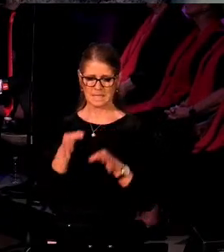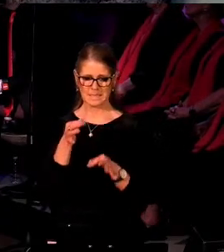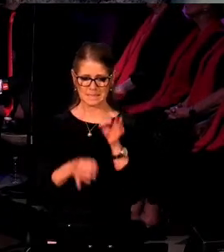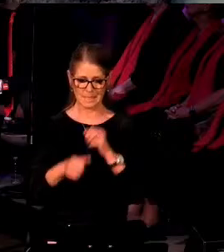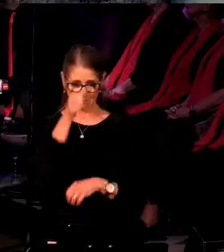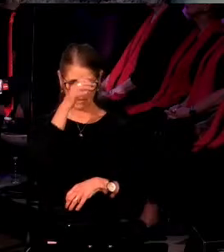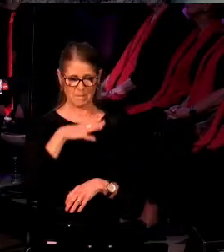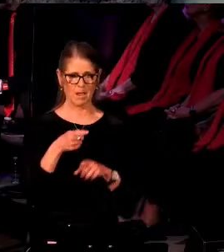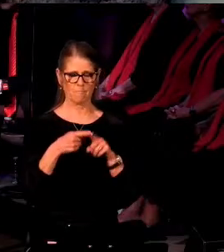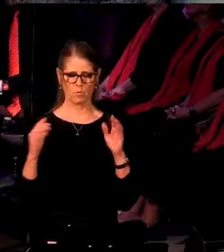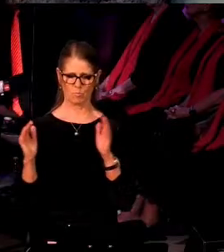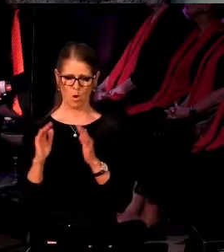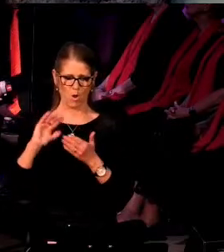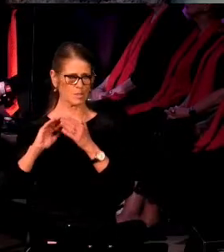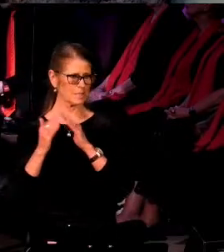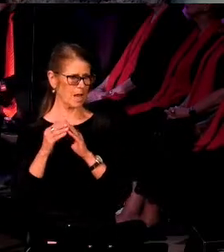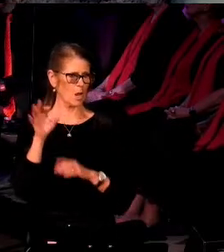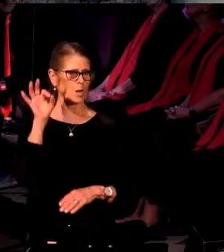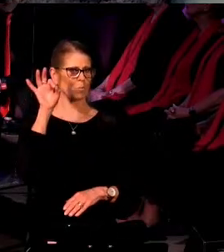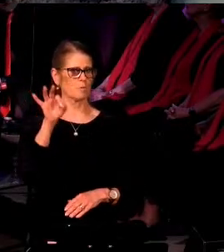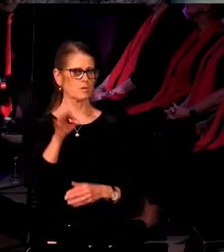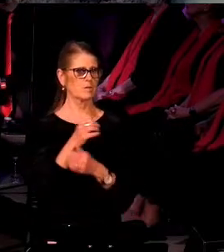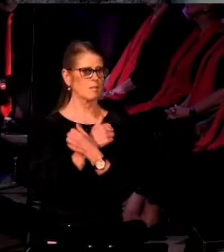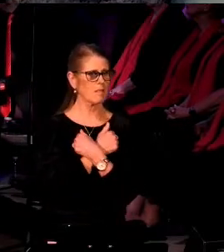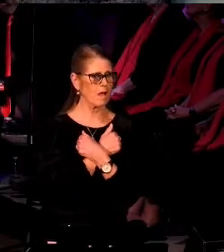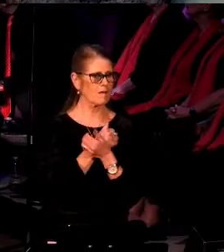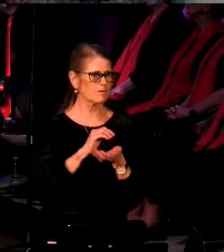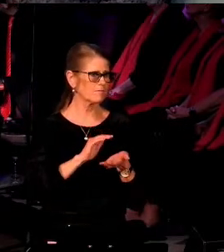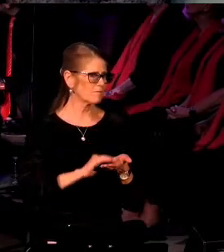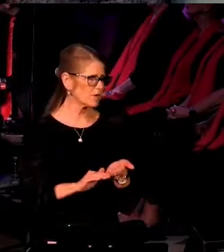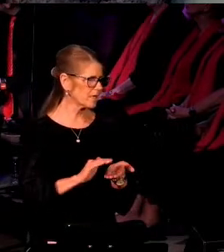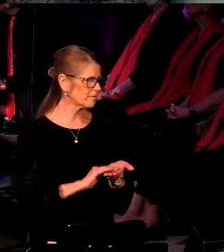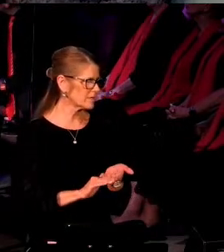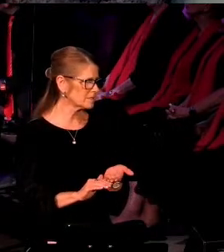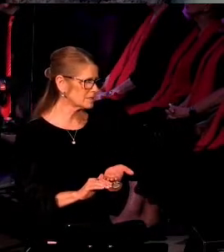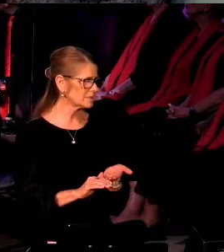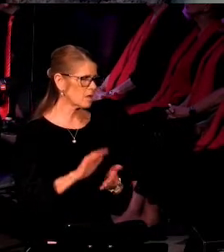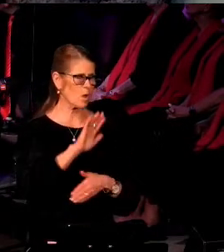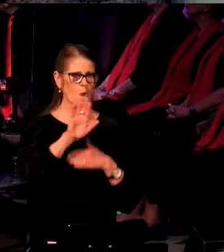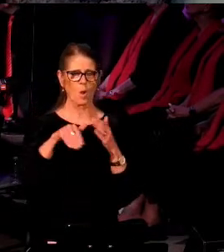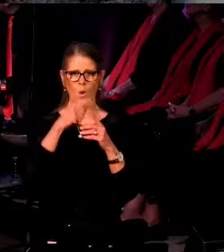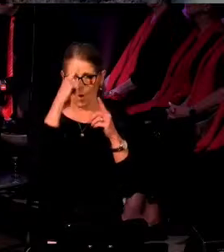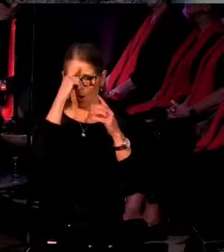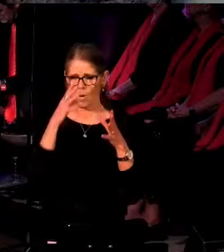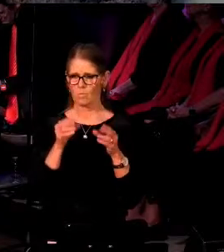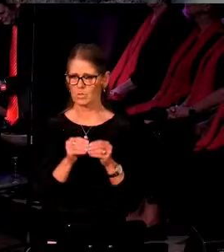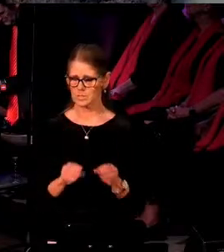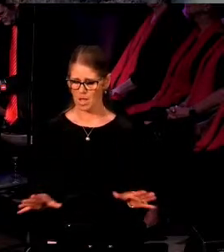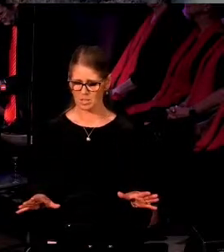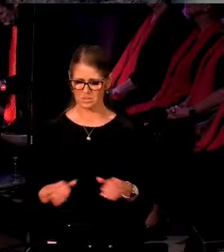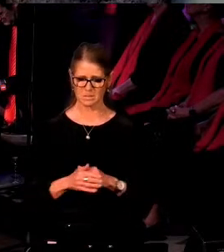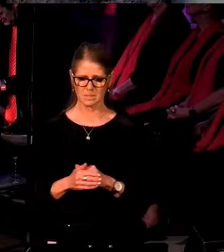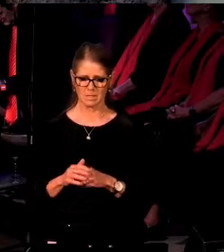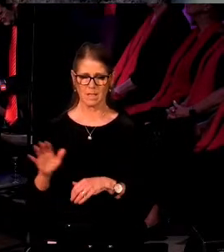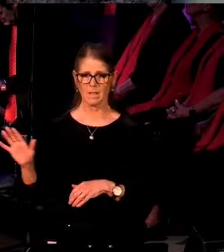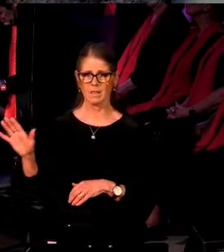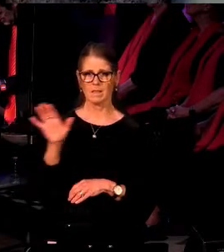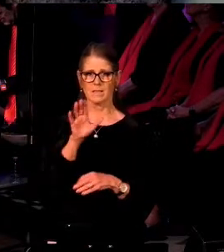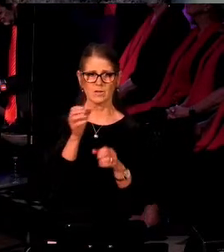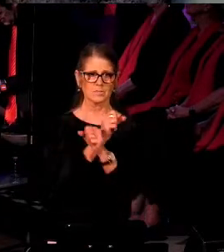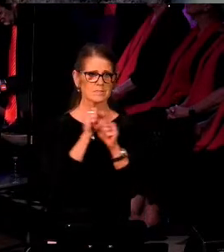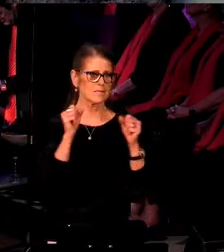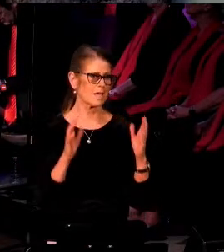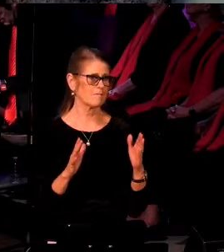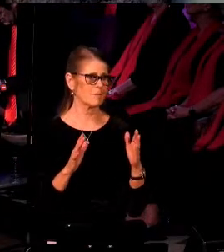a backwoods town who preached love and forgiveness. All hope was lost. Their savior, the Messiah,